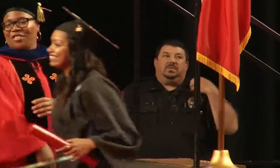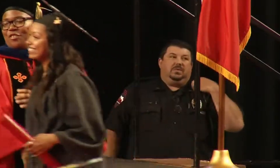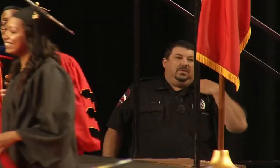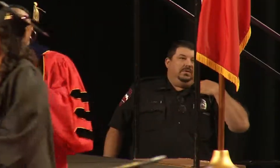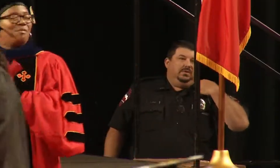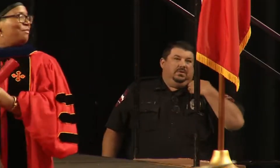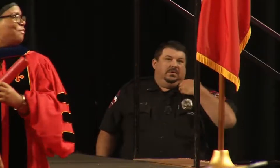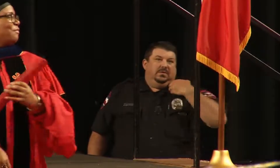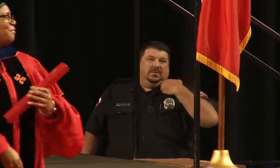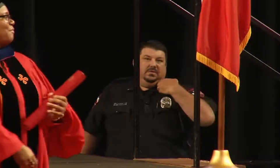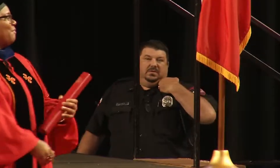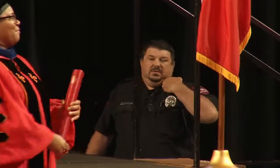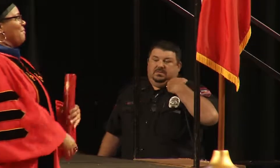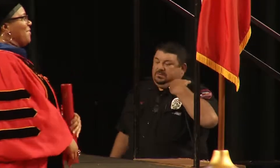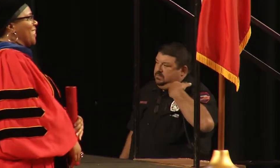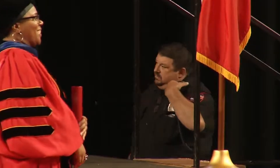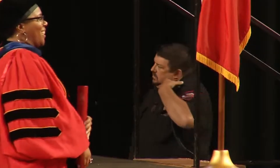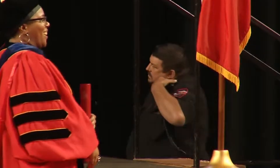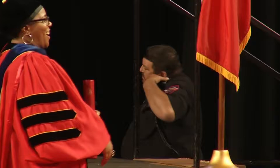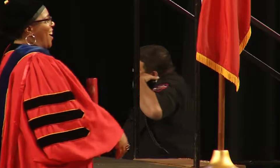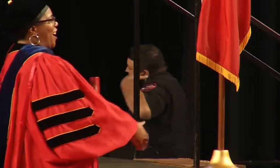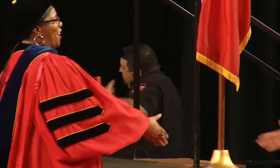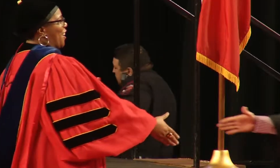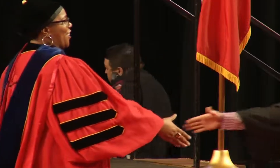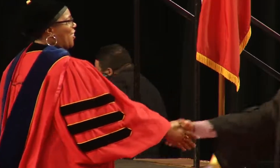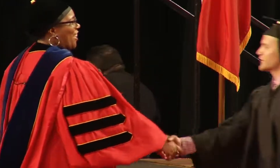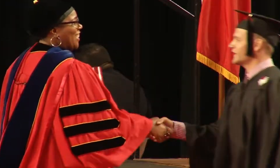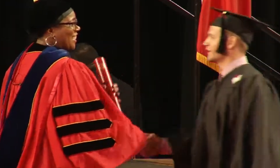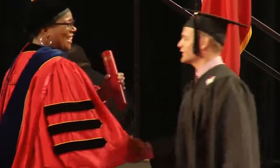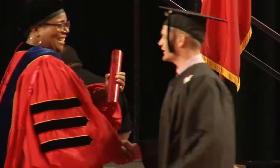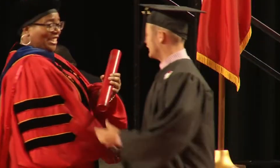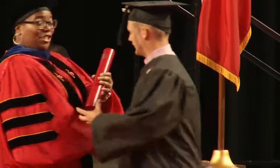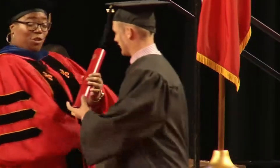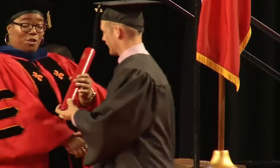Johnny Ray Lively.